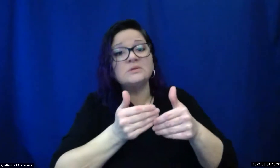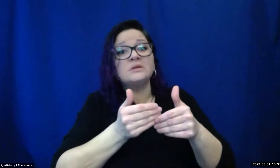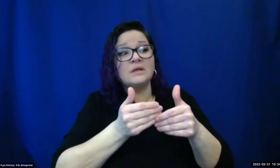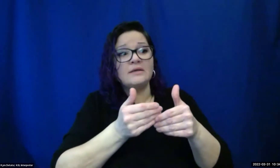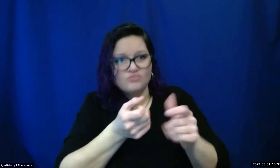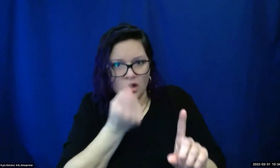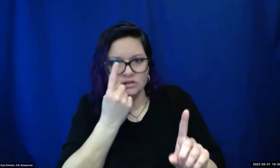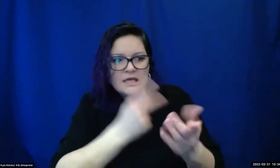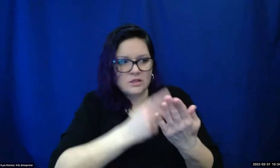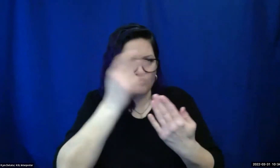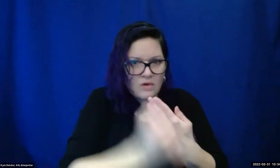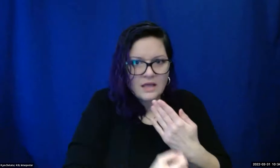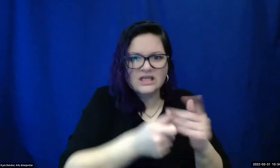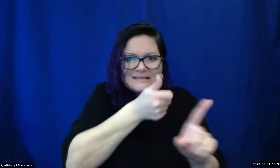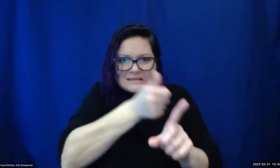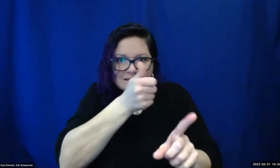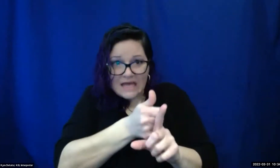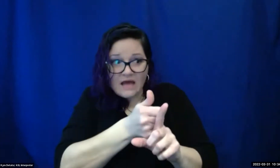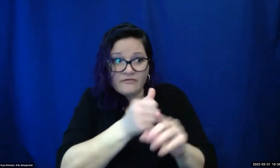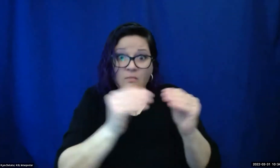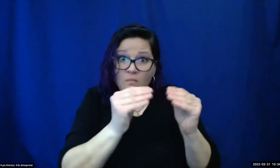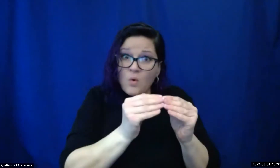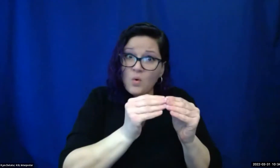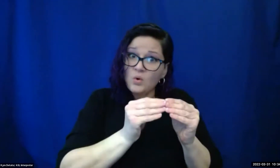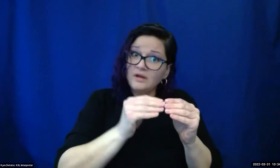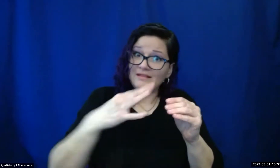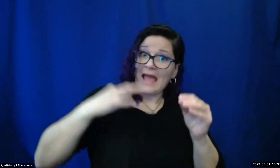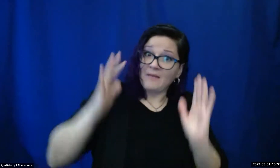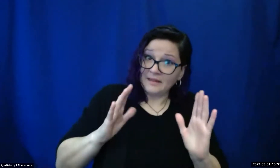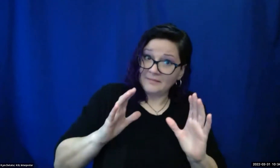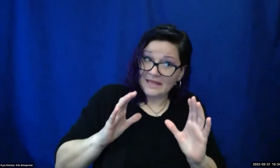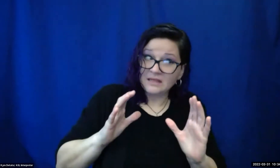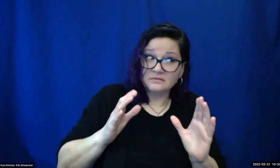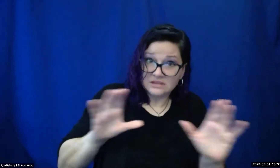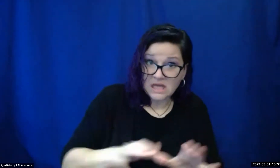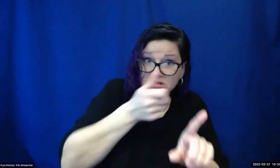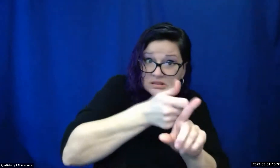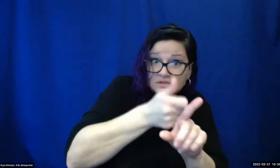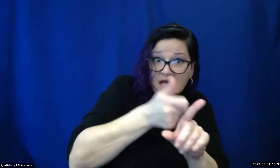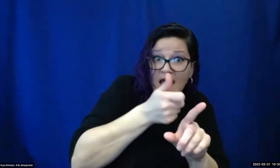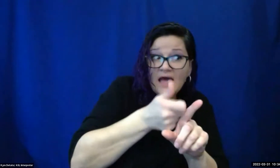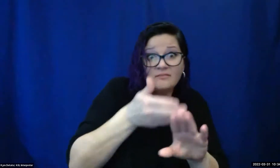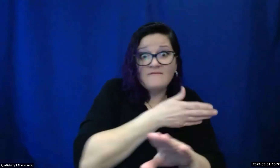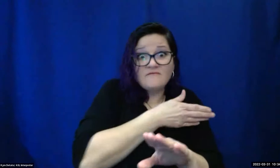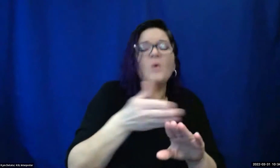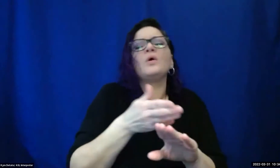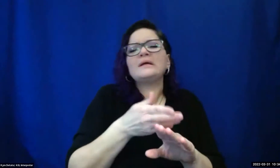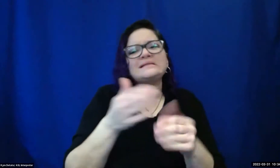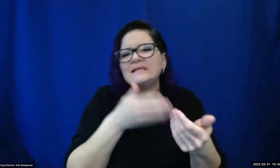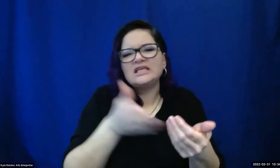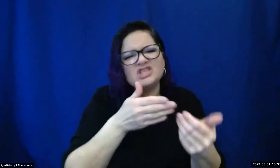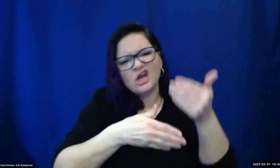project, the easier things go. And certainly,